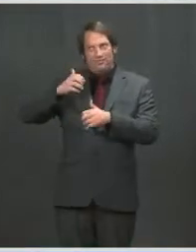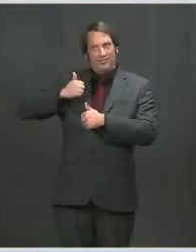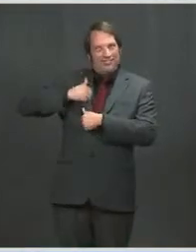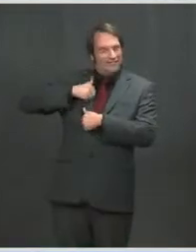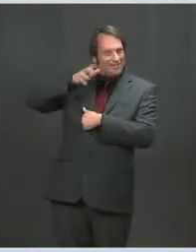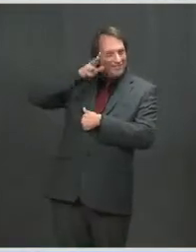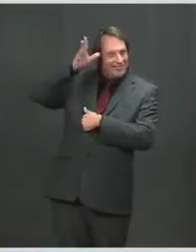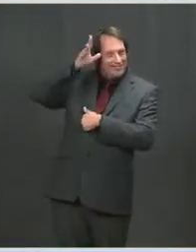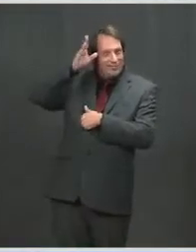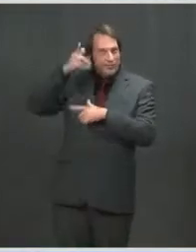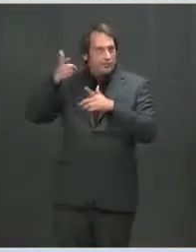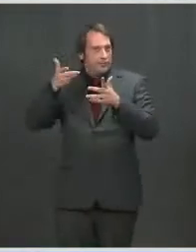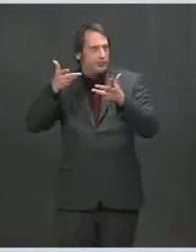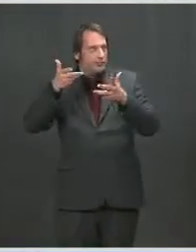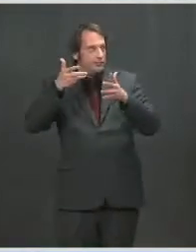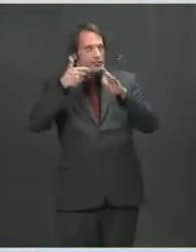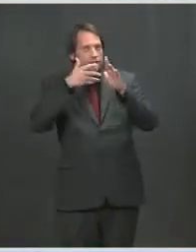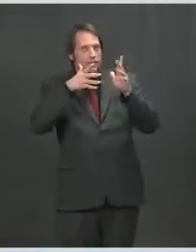Although Dr.